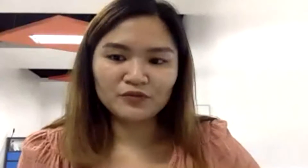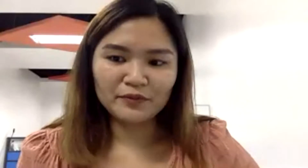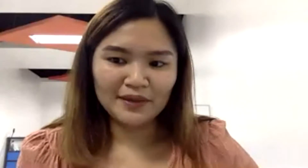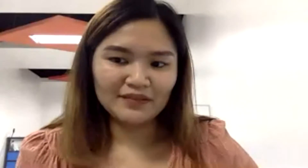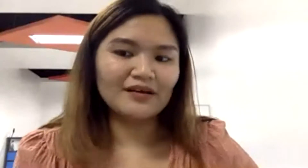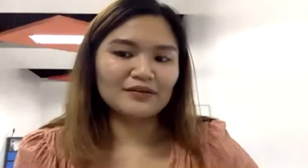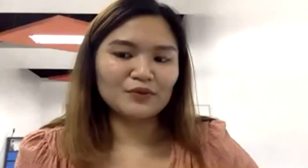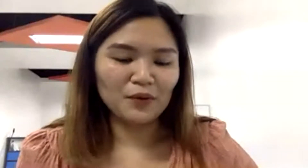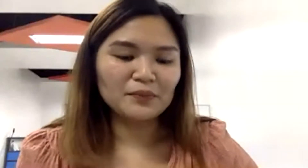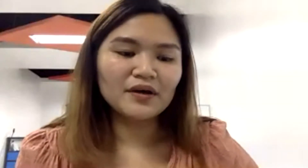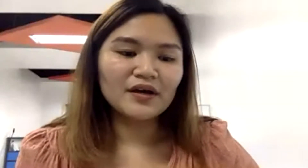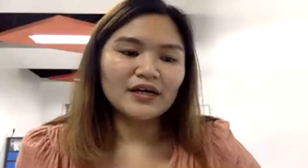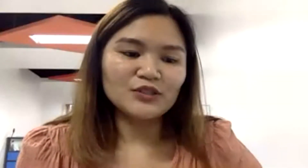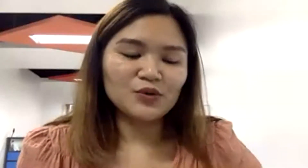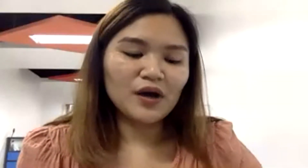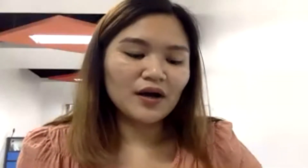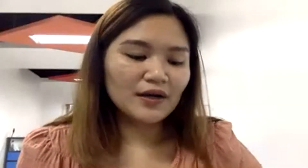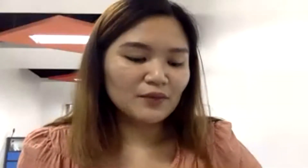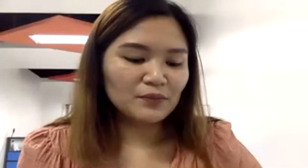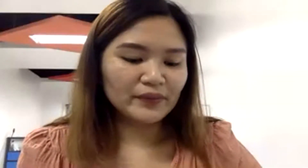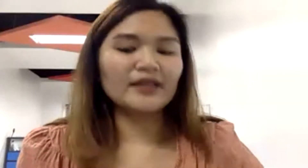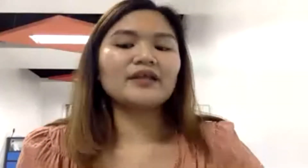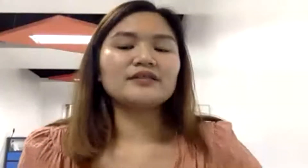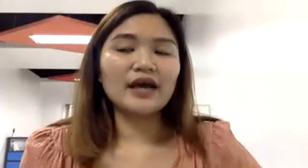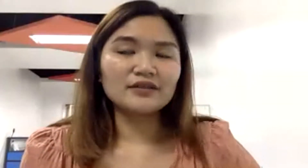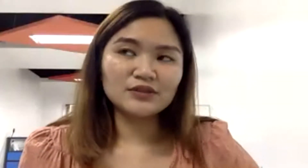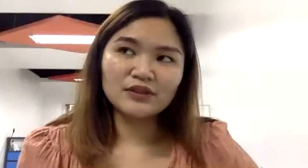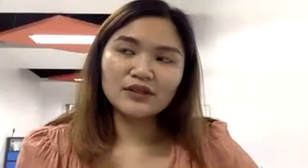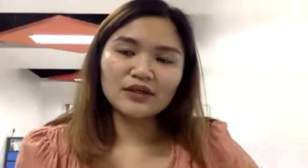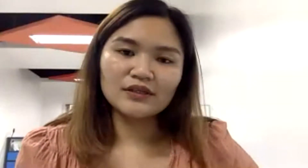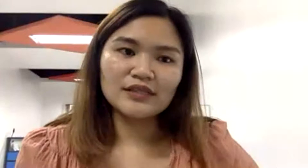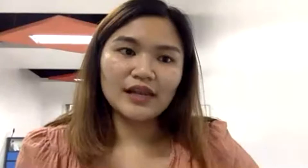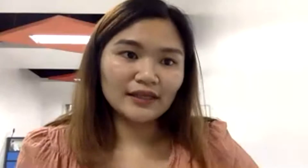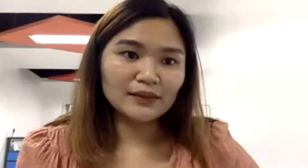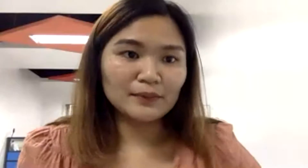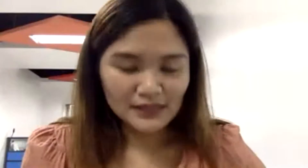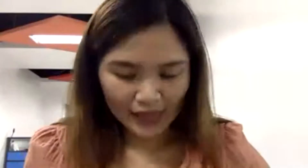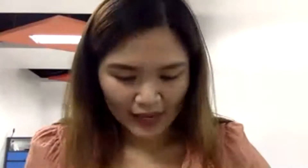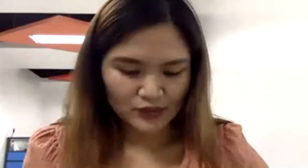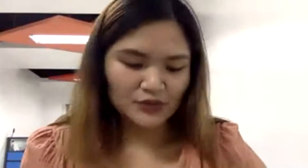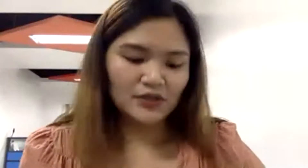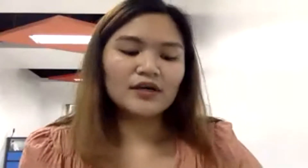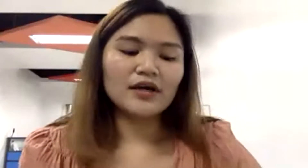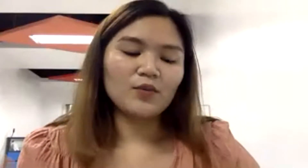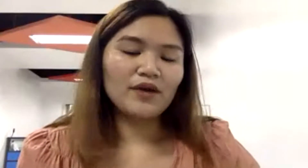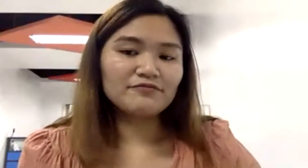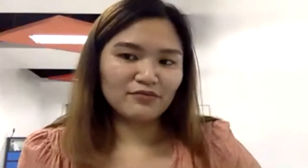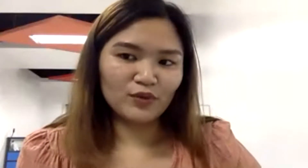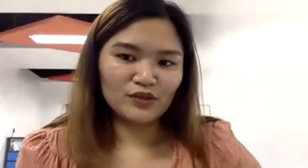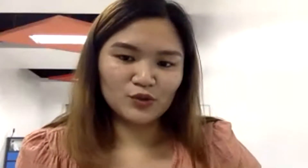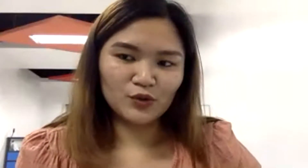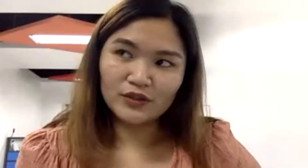code for menti.com. So ang gagawin po natin is select the best answer. We have